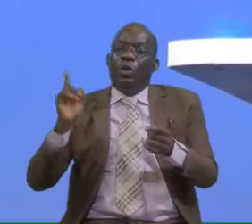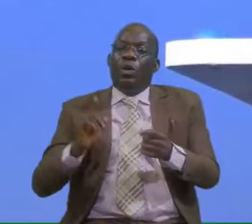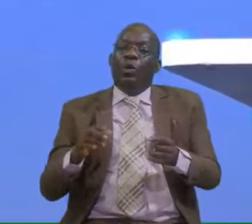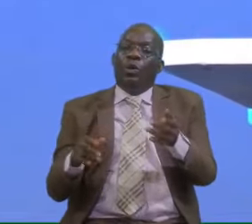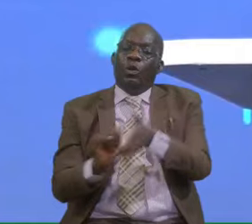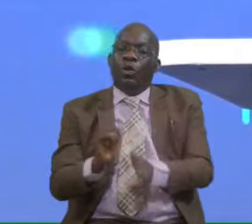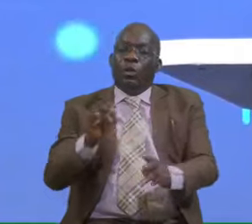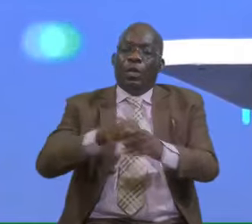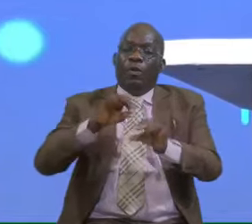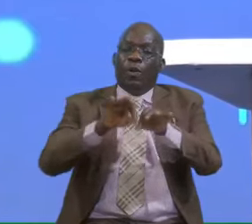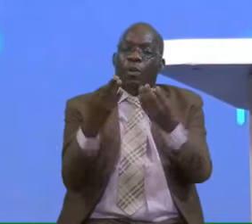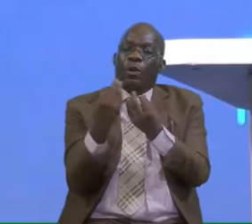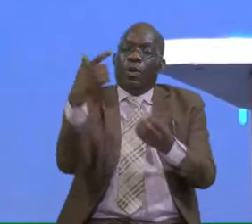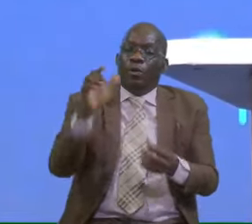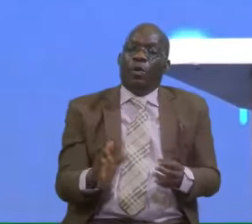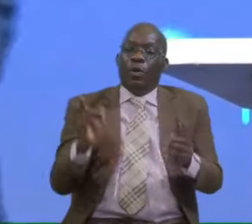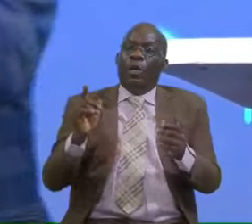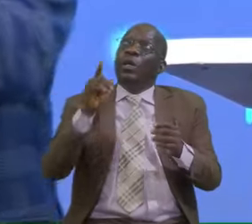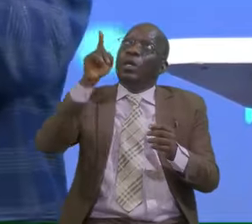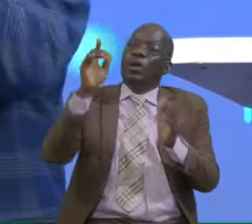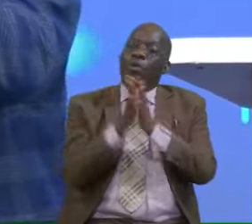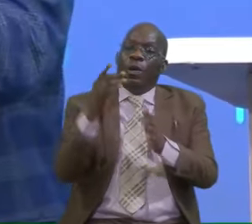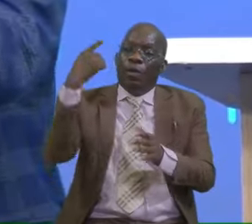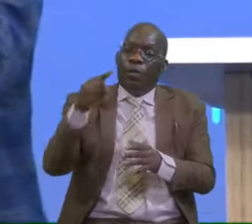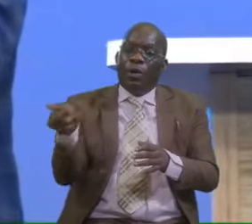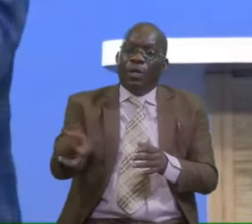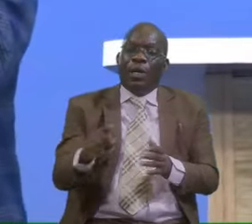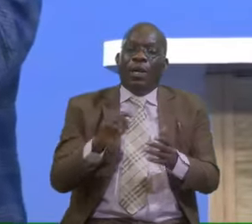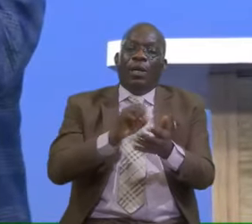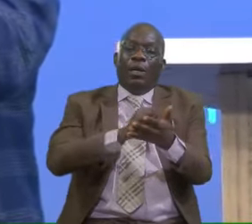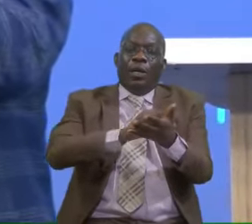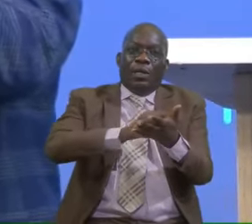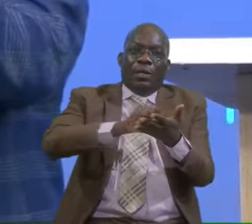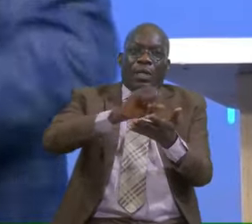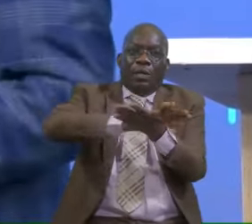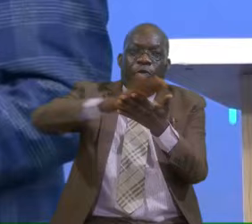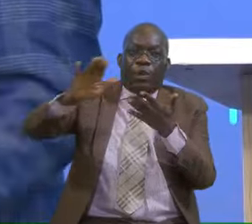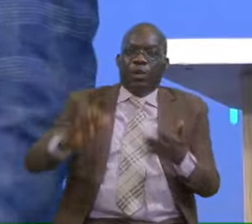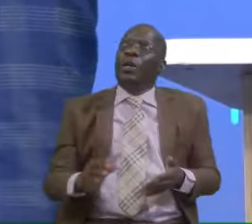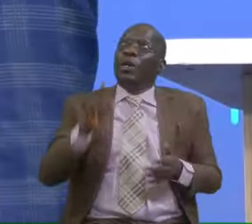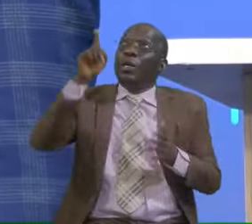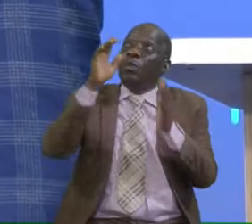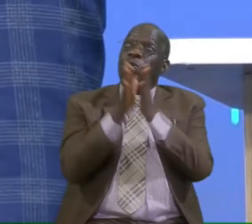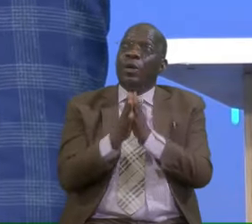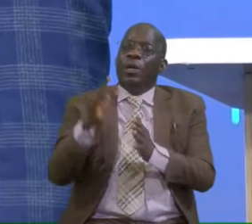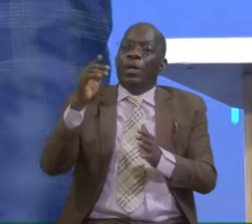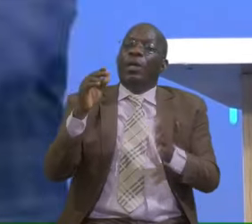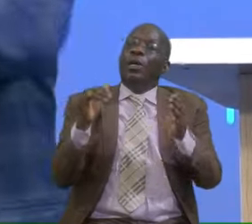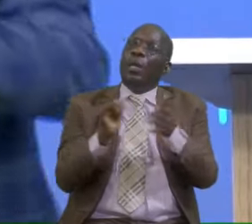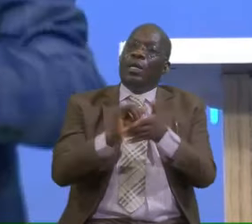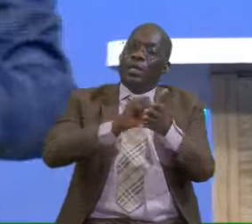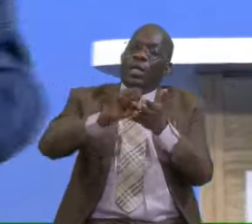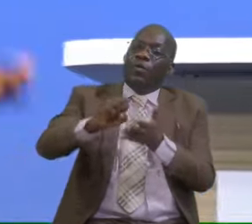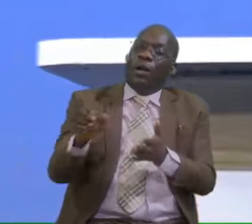their sanctification. He said, sanctify them through thy truth, thy word